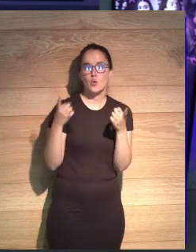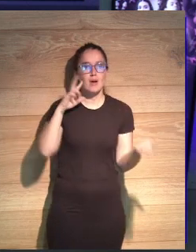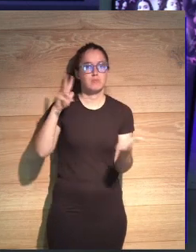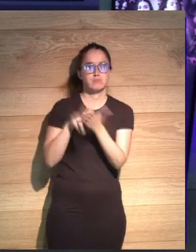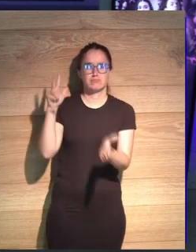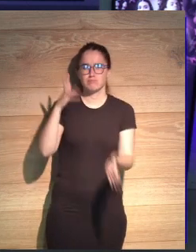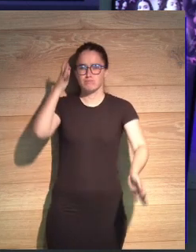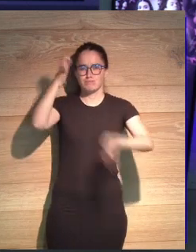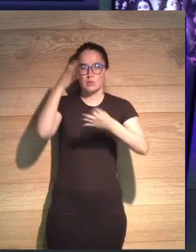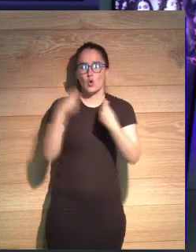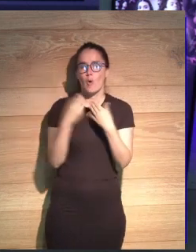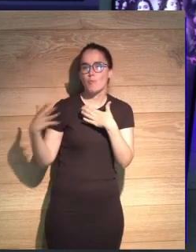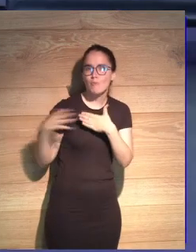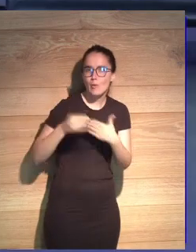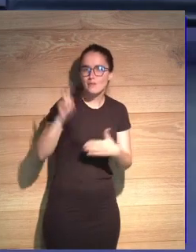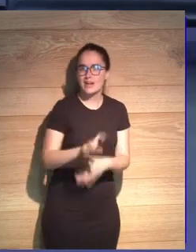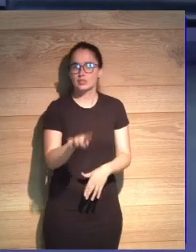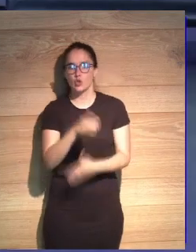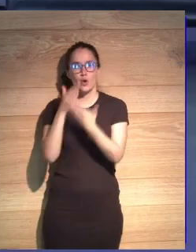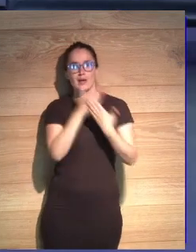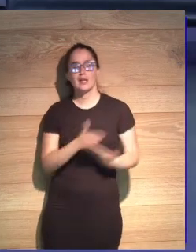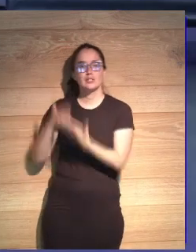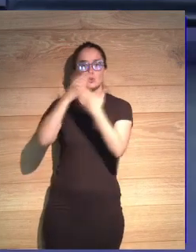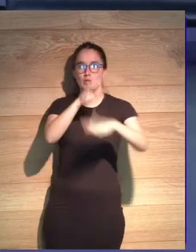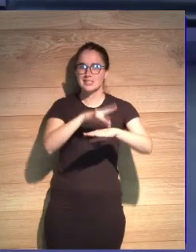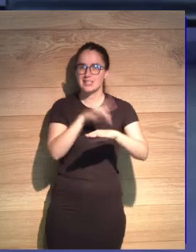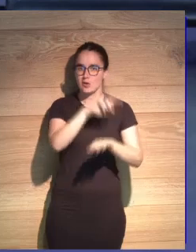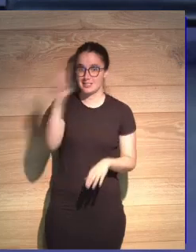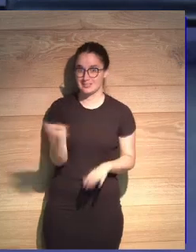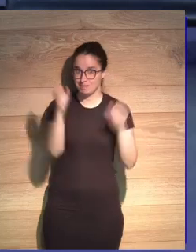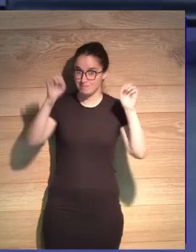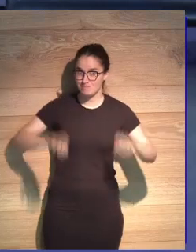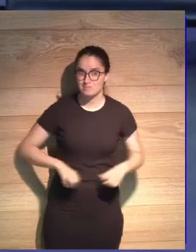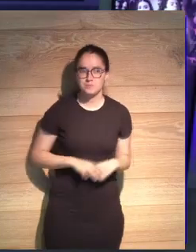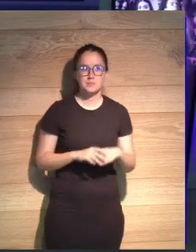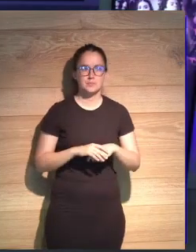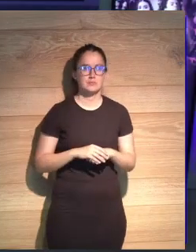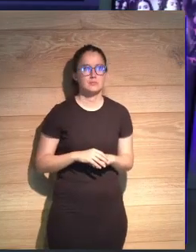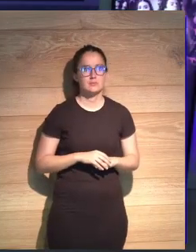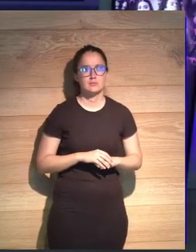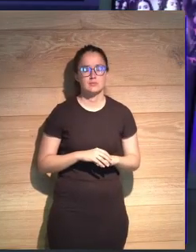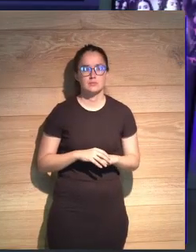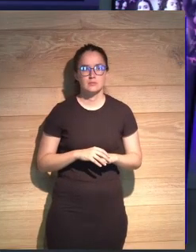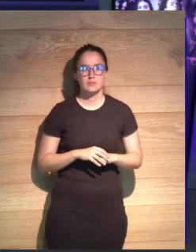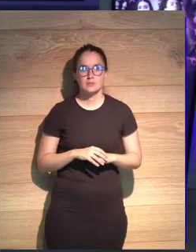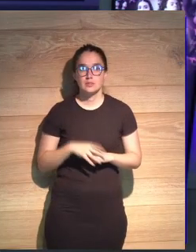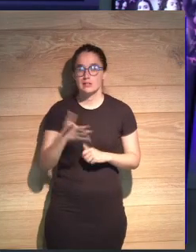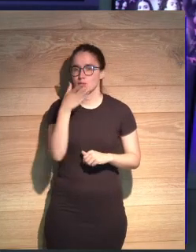These programs need to be validated with patients in a very strict ways and with some clinical